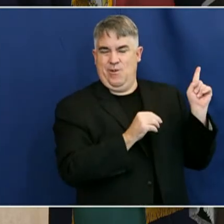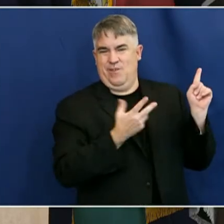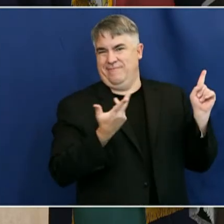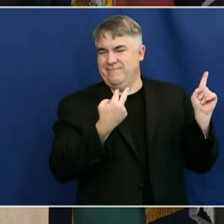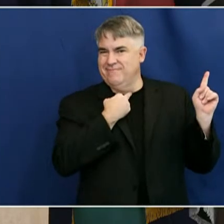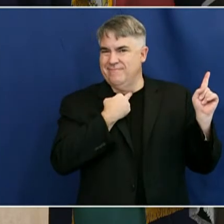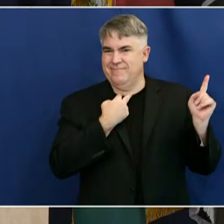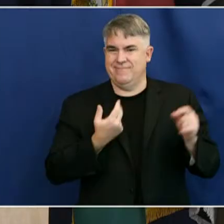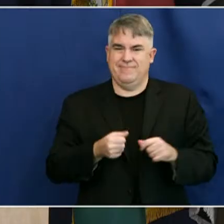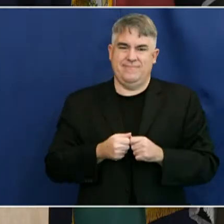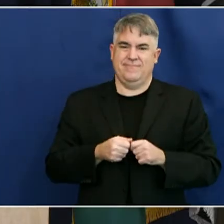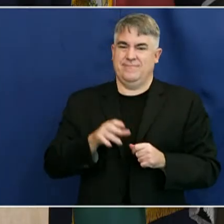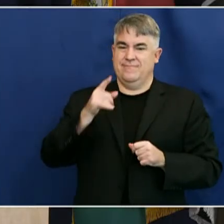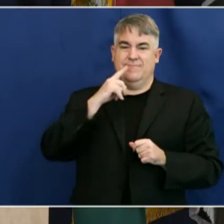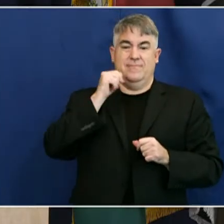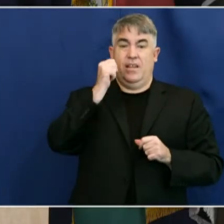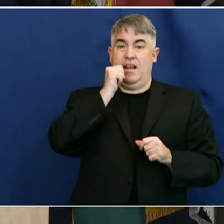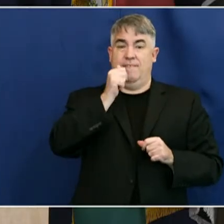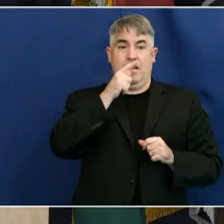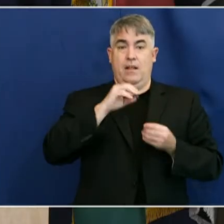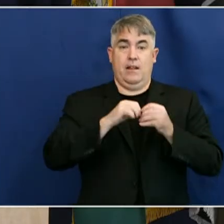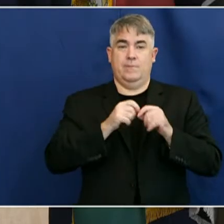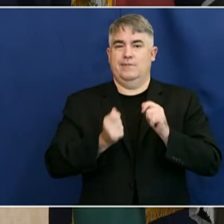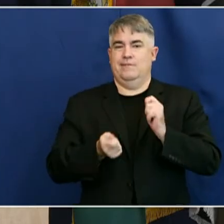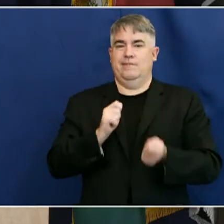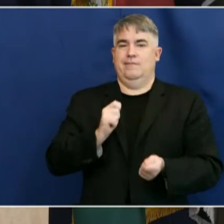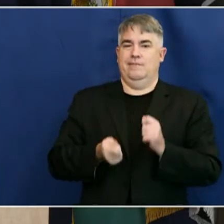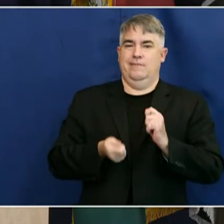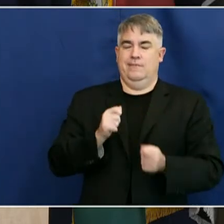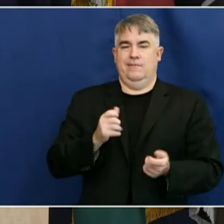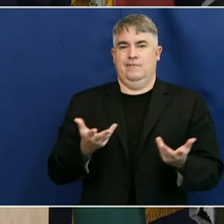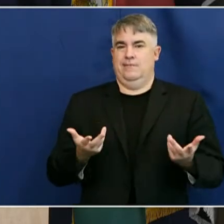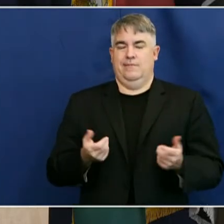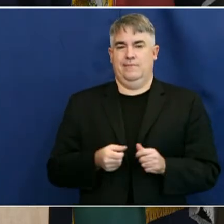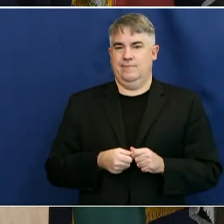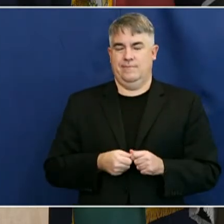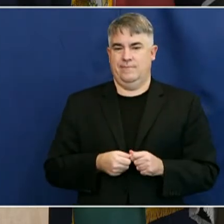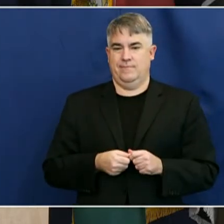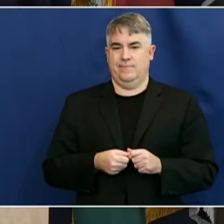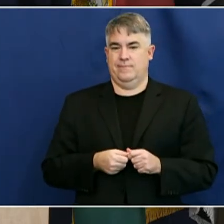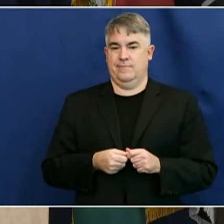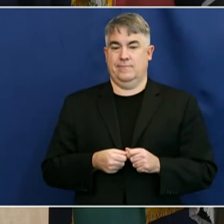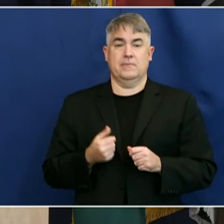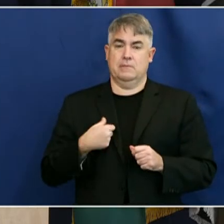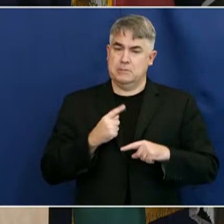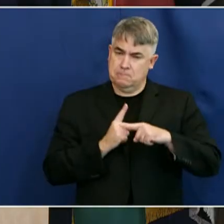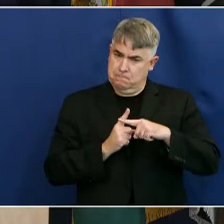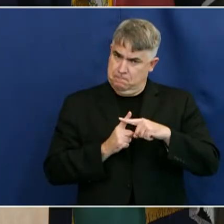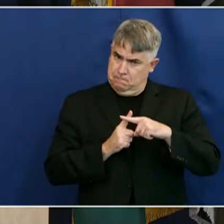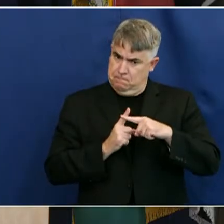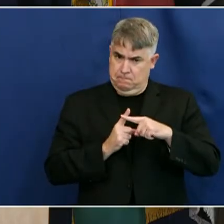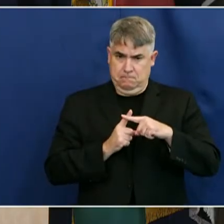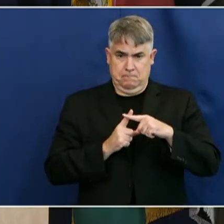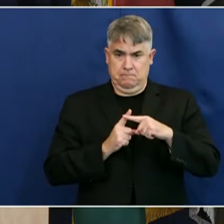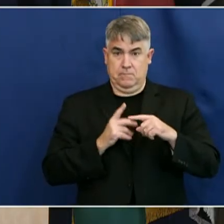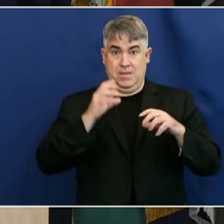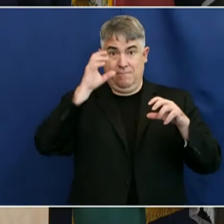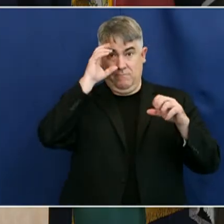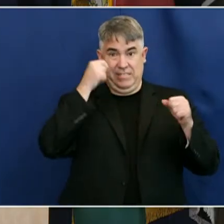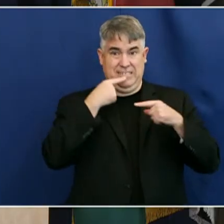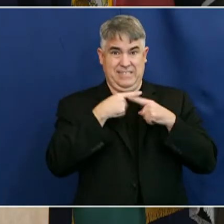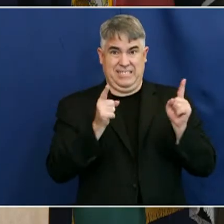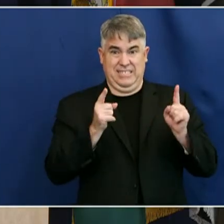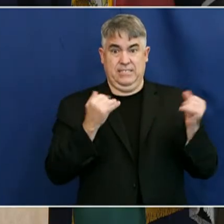very fluid and dynamic situation. We are very hopeful. I've seen the president say multiple times that by May, every adult who